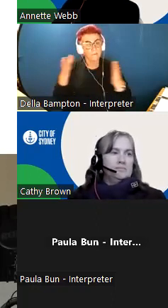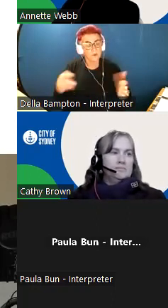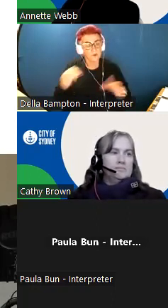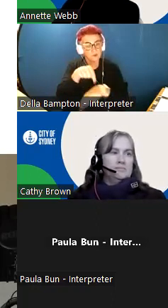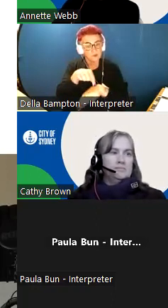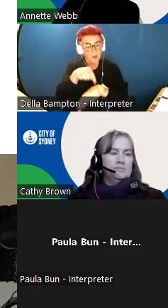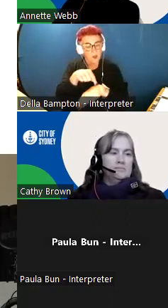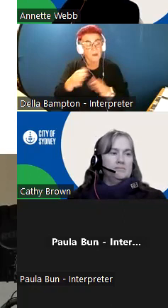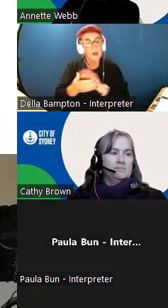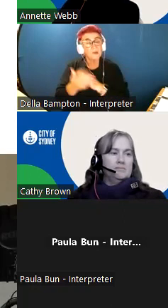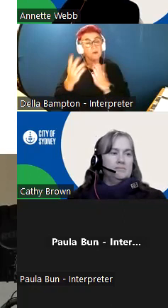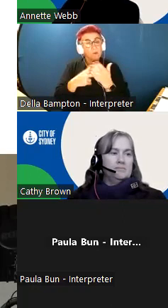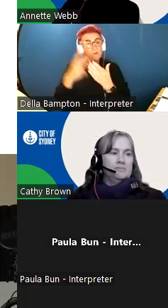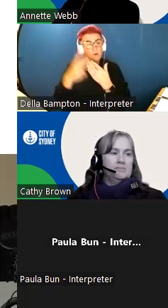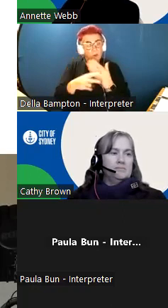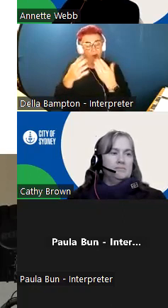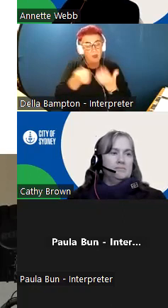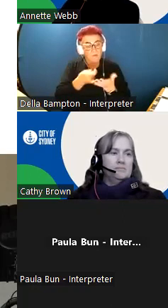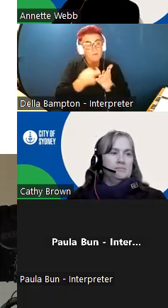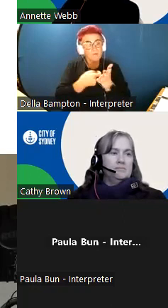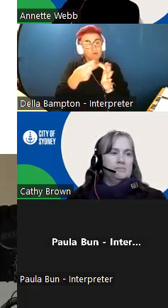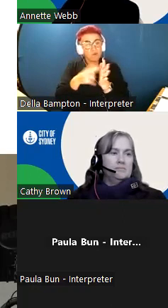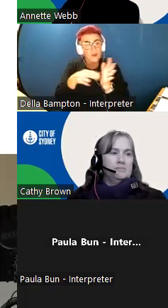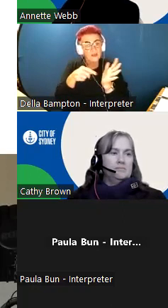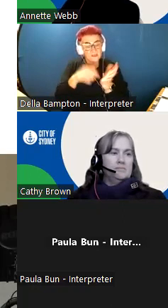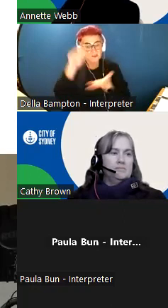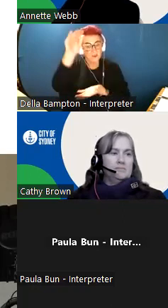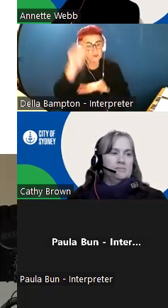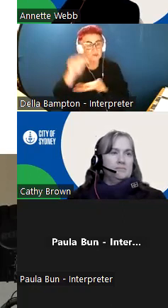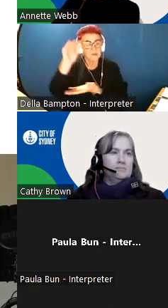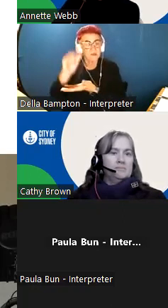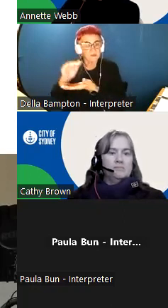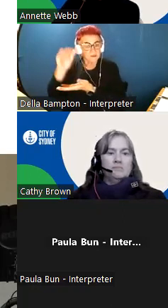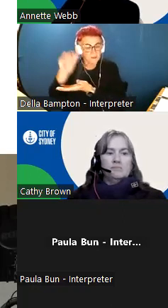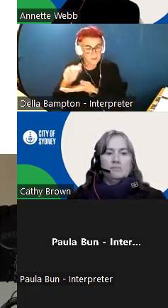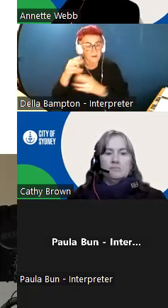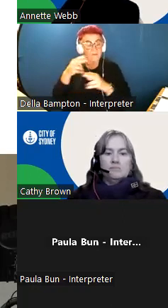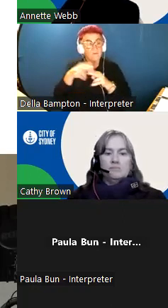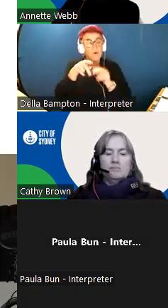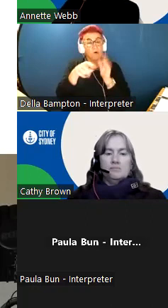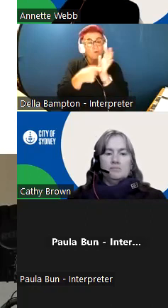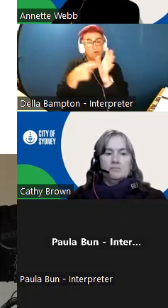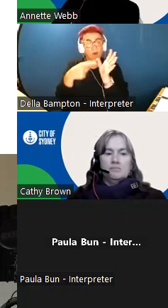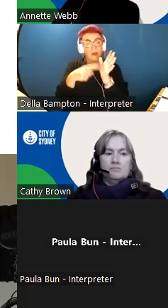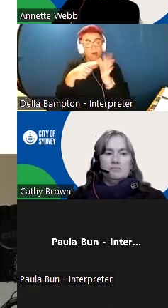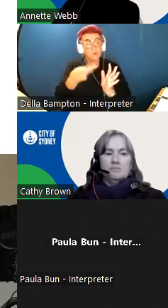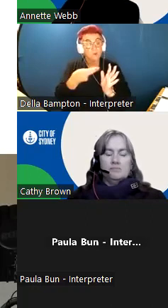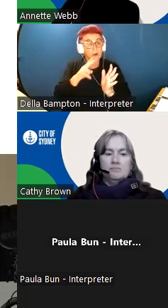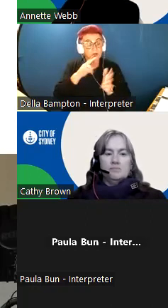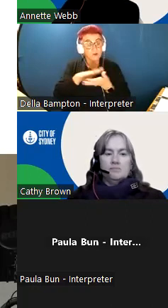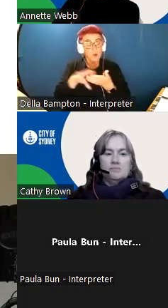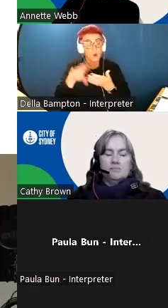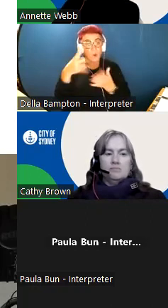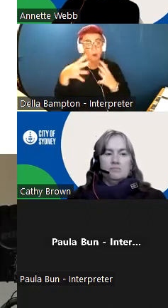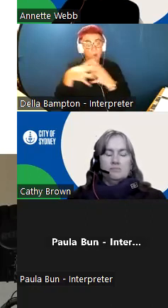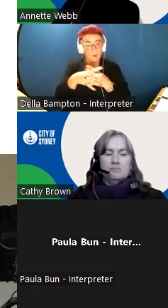Under the program, we rent residential properties at a subsidised rate. The rate for this property is $200 per week and a